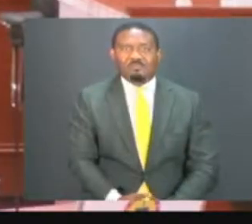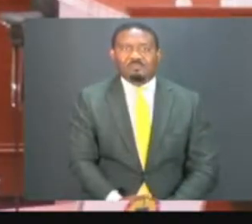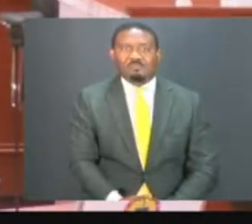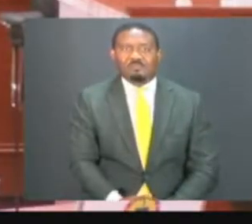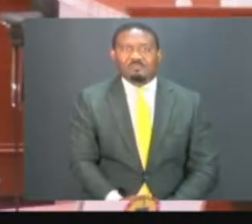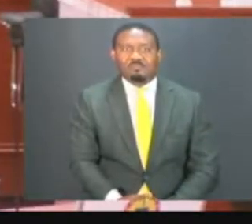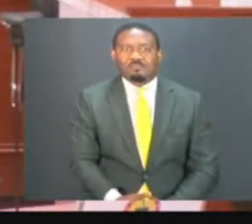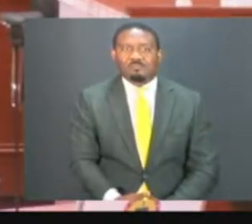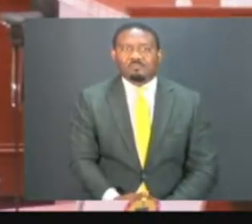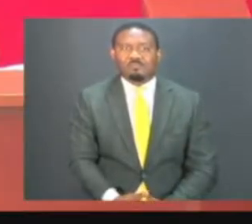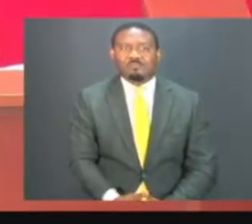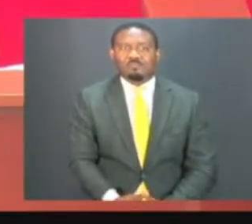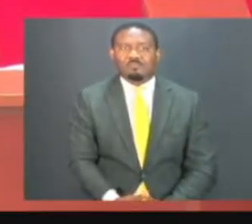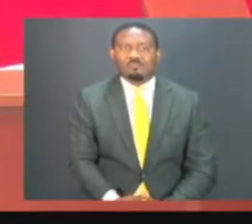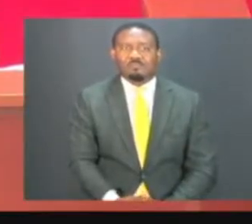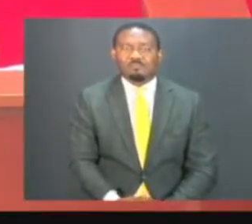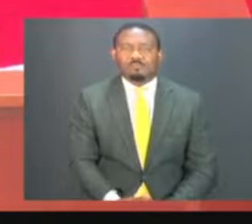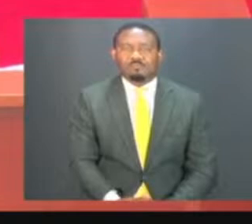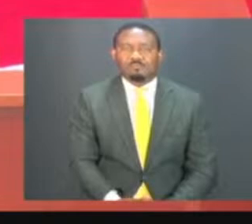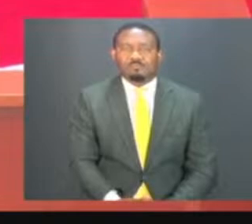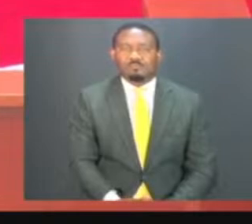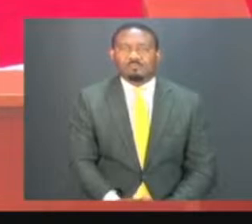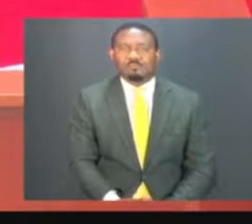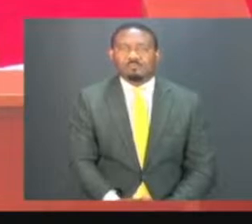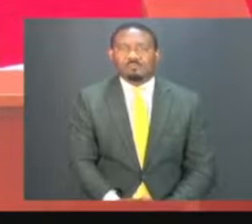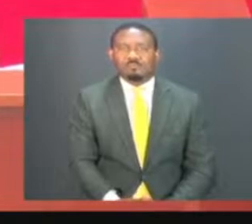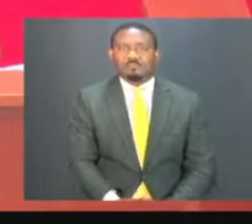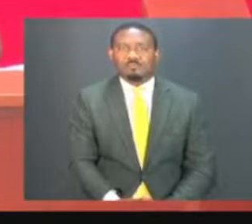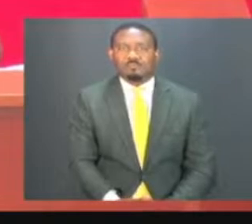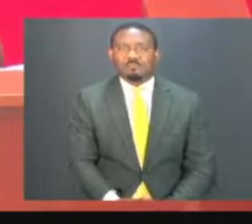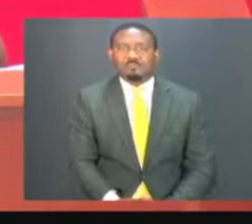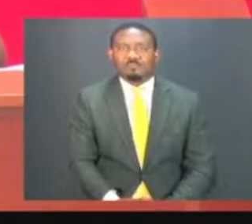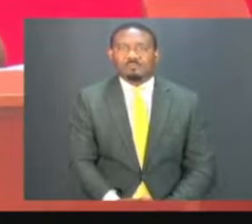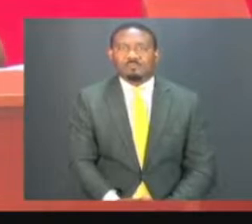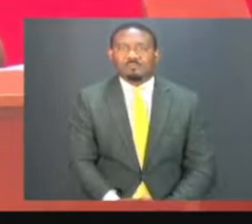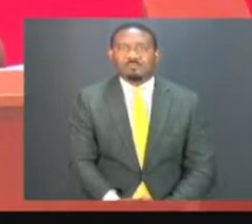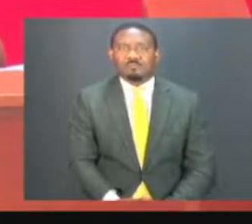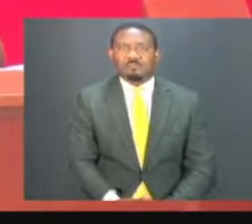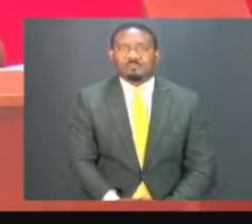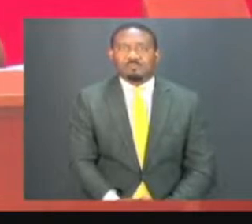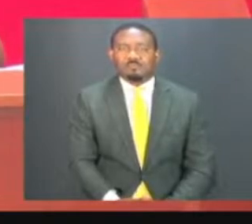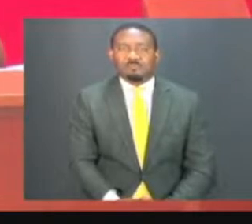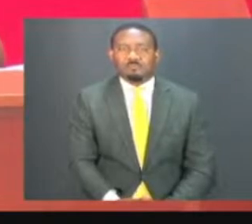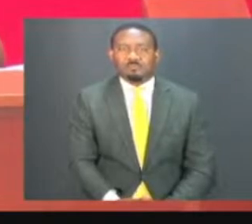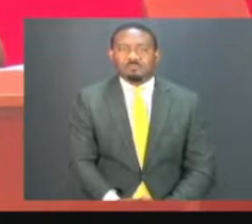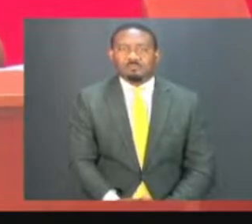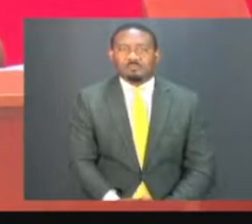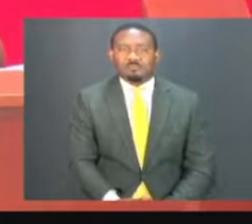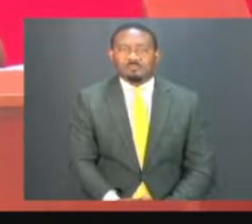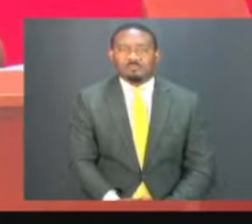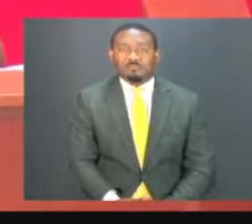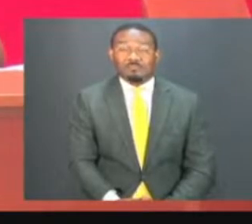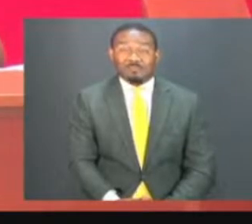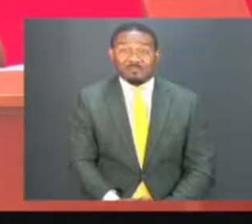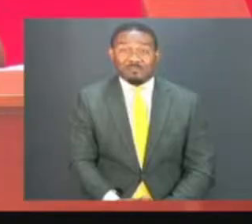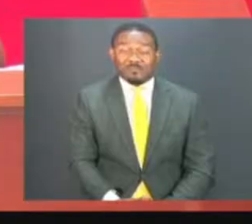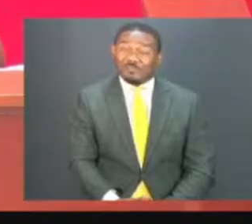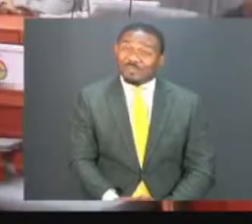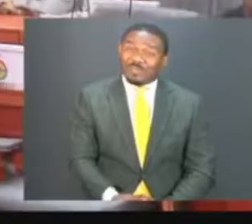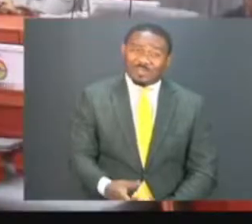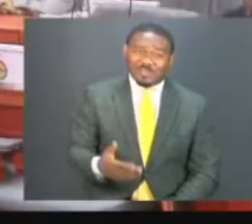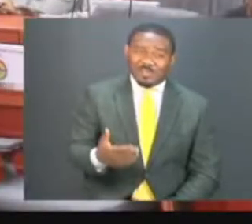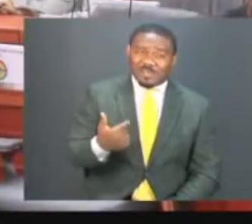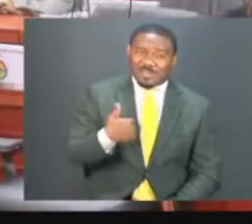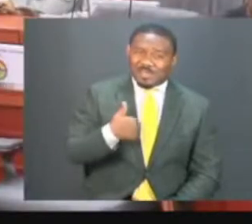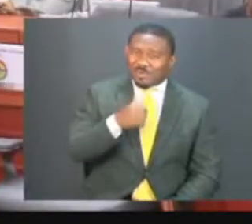Yes, majority leader, may you please conclude, then I'll give my direction. Mr. Speaker, I don't think that the issue about quorum is being